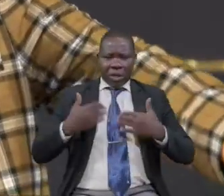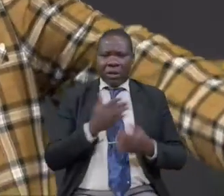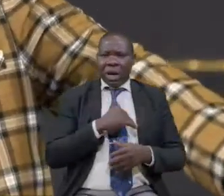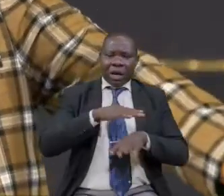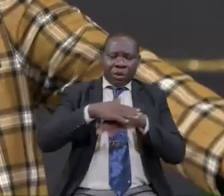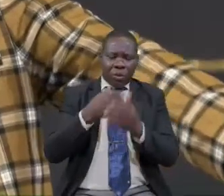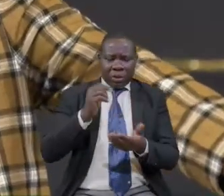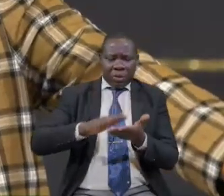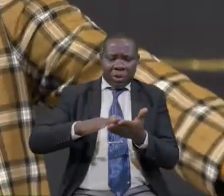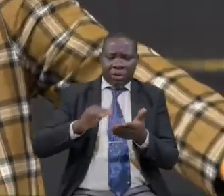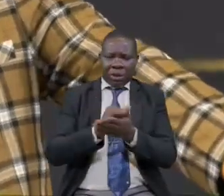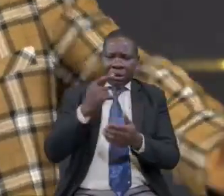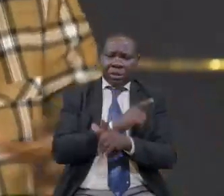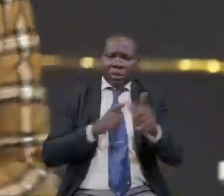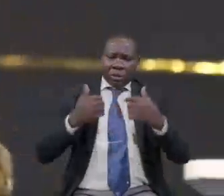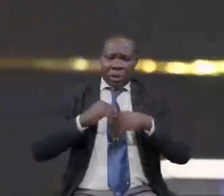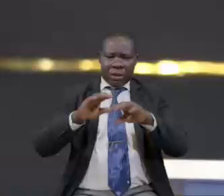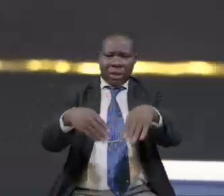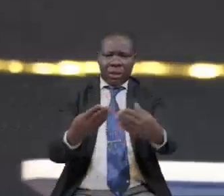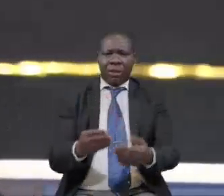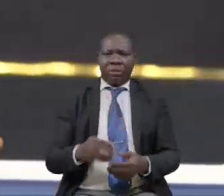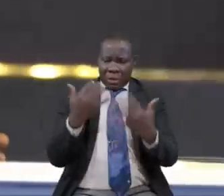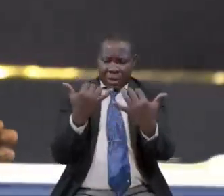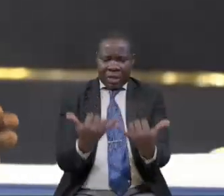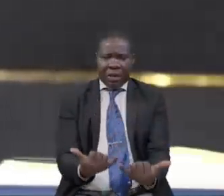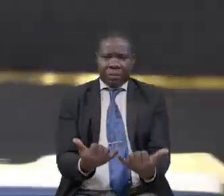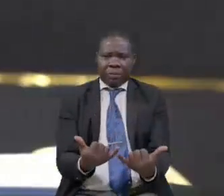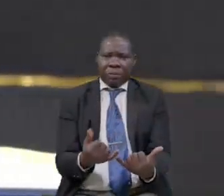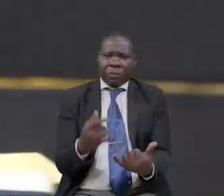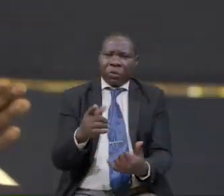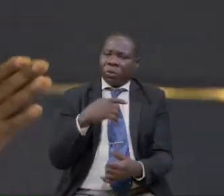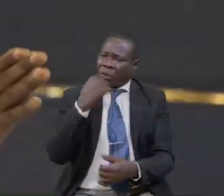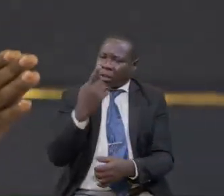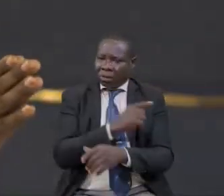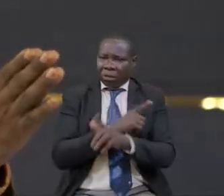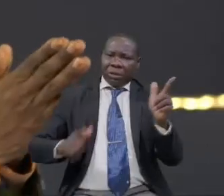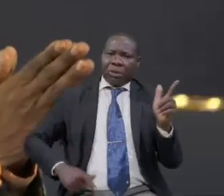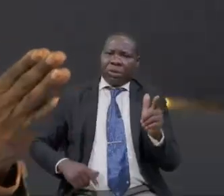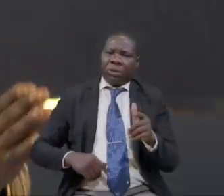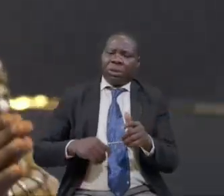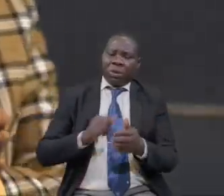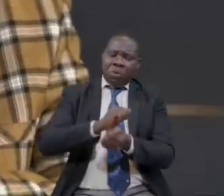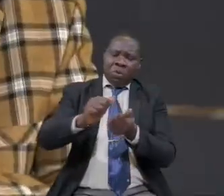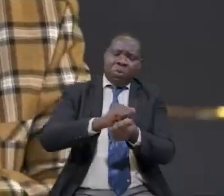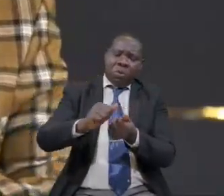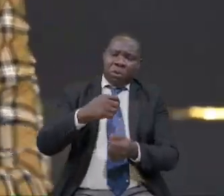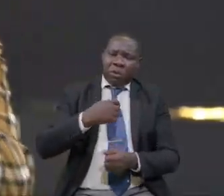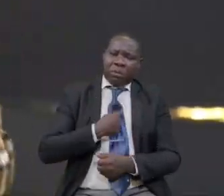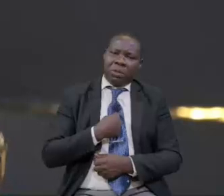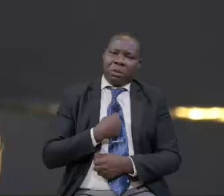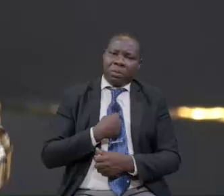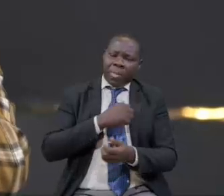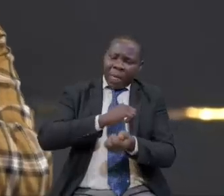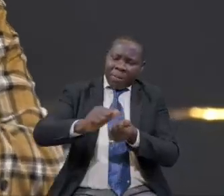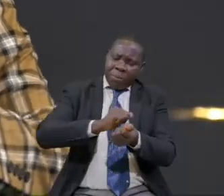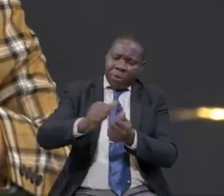given. Now, you're telling the Lord, wash me, purge me.